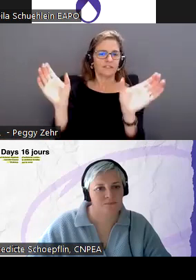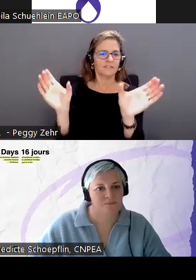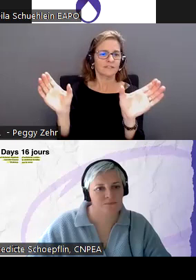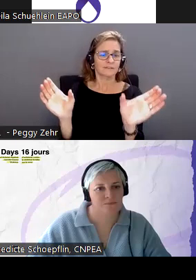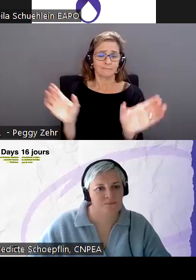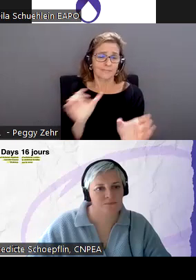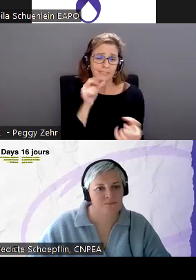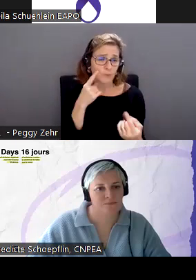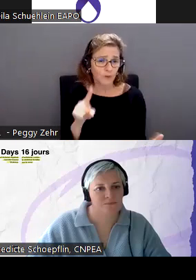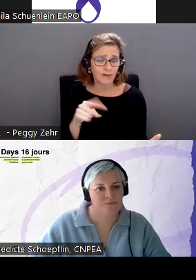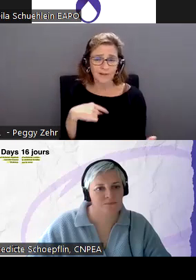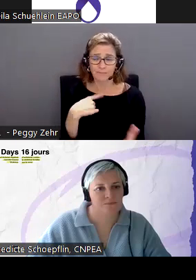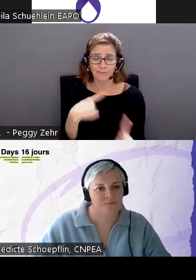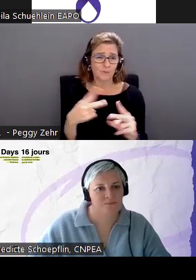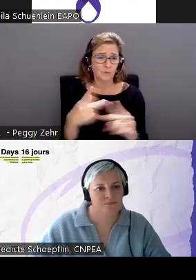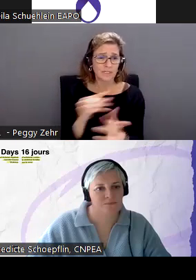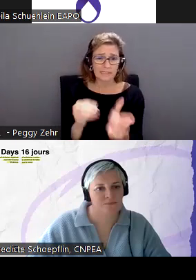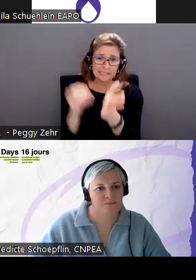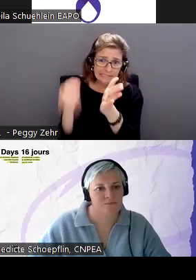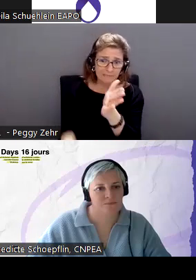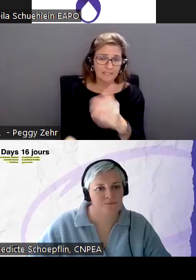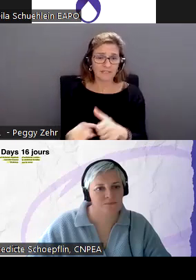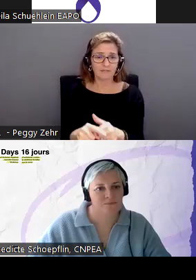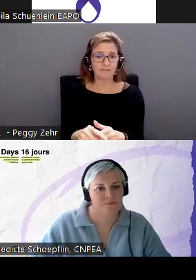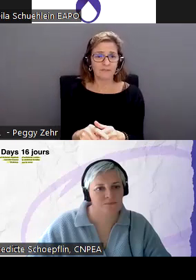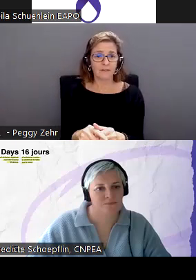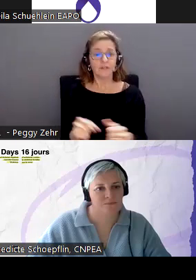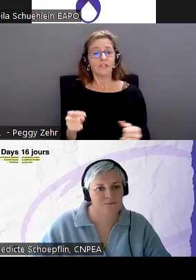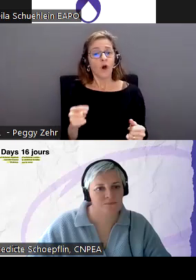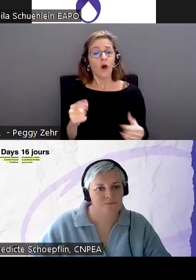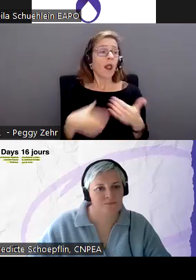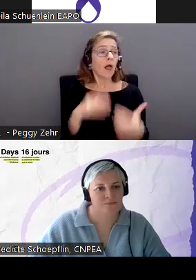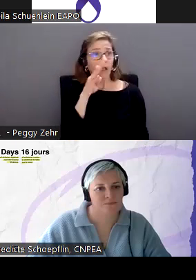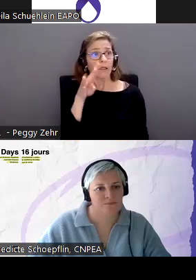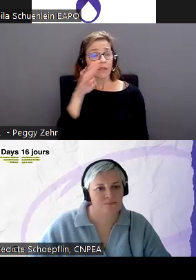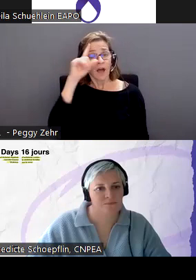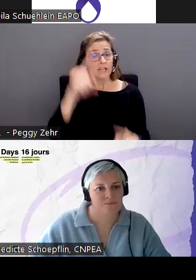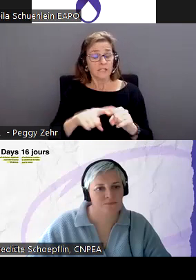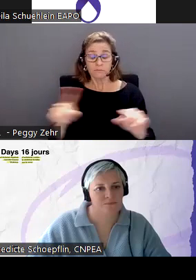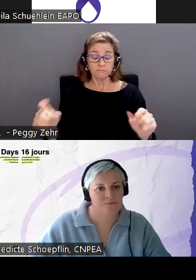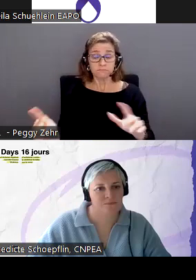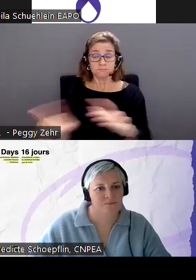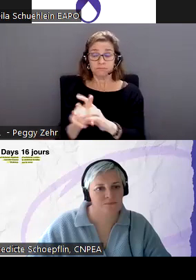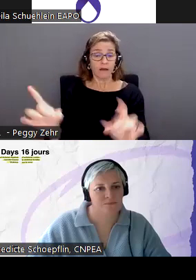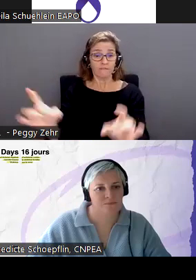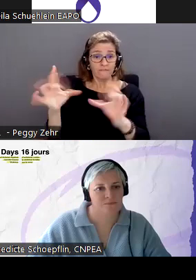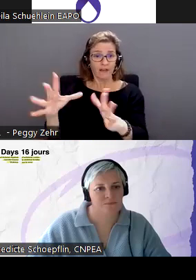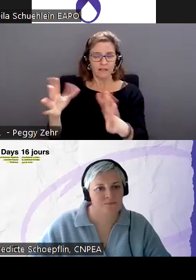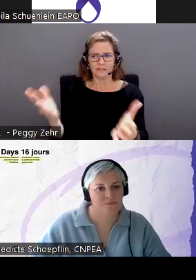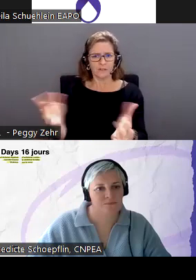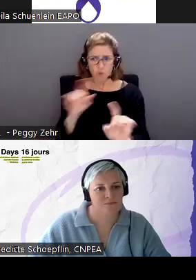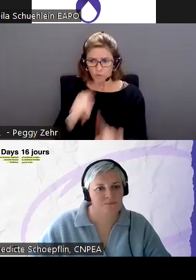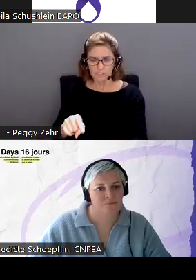Use of taxpayer dollars is not very good. If you're waiting for the violence before we have any kind of a